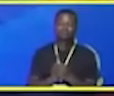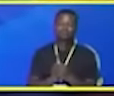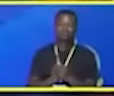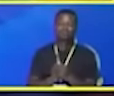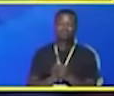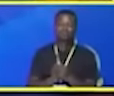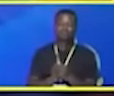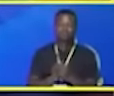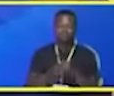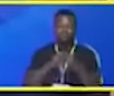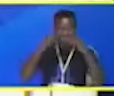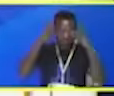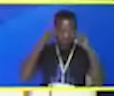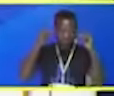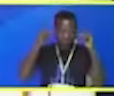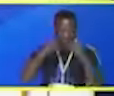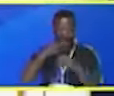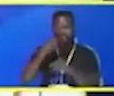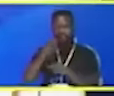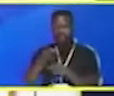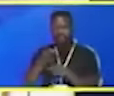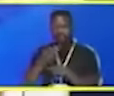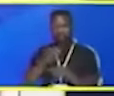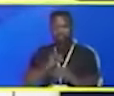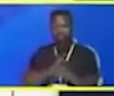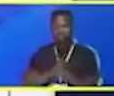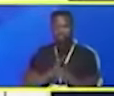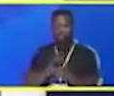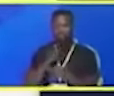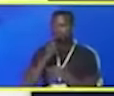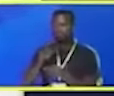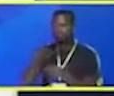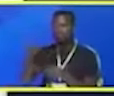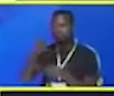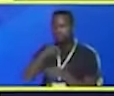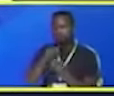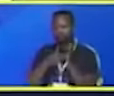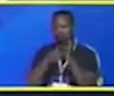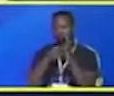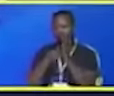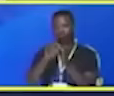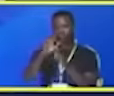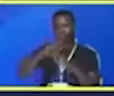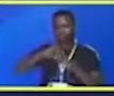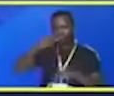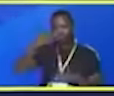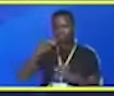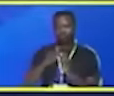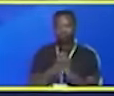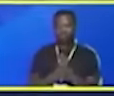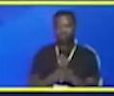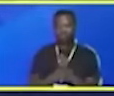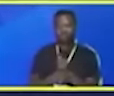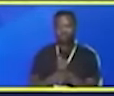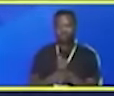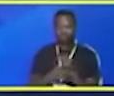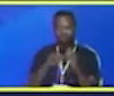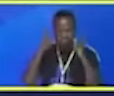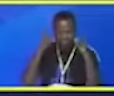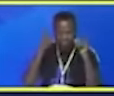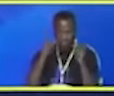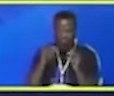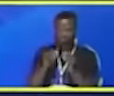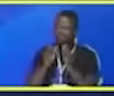And Moses said, I beseech thee, show me your glory. I don't know what Moses was trying to